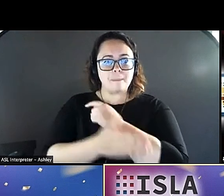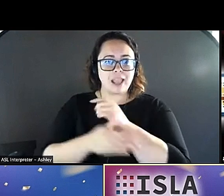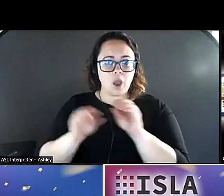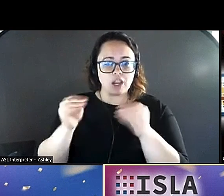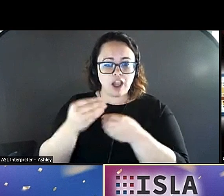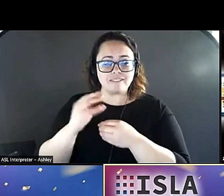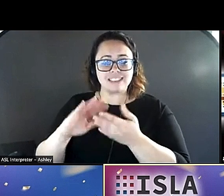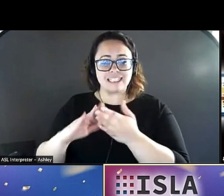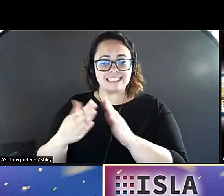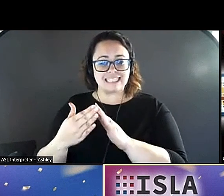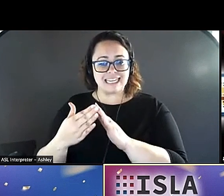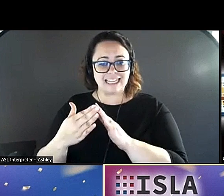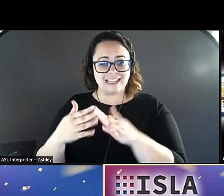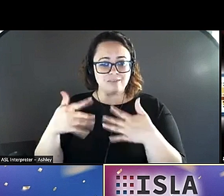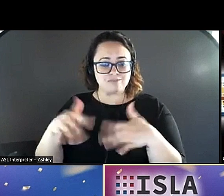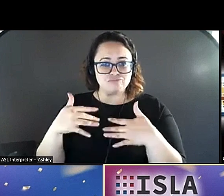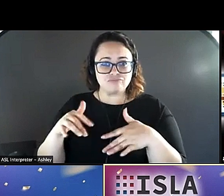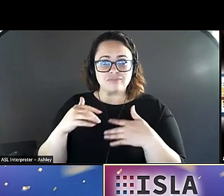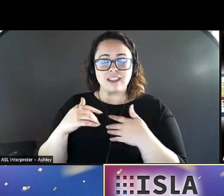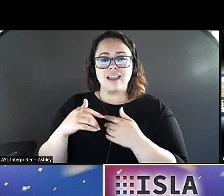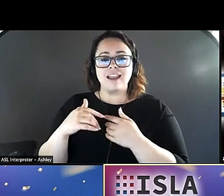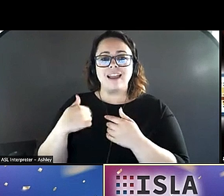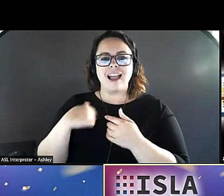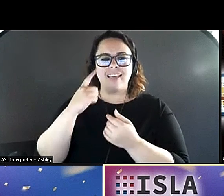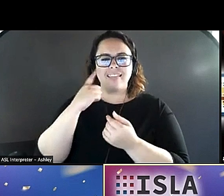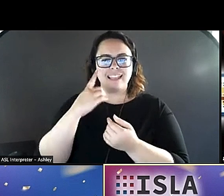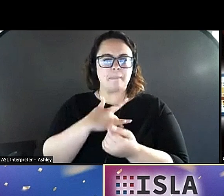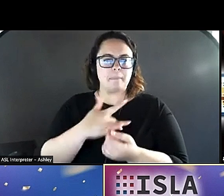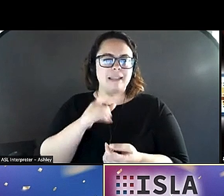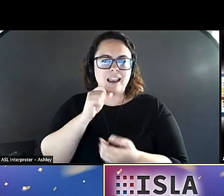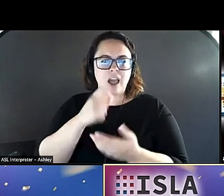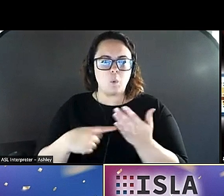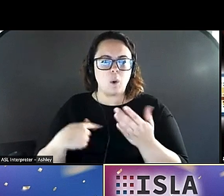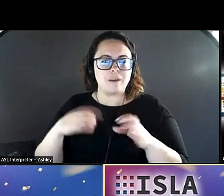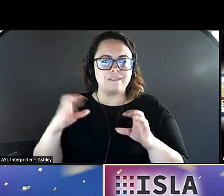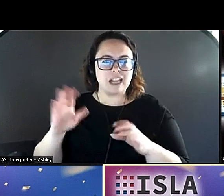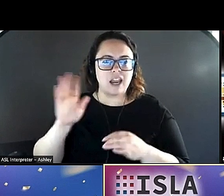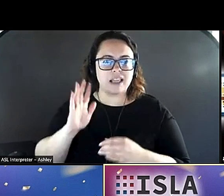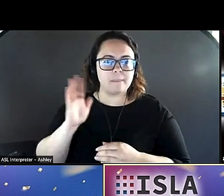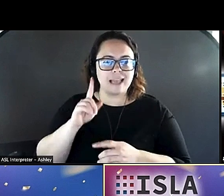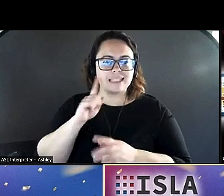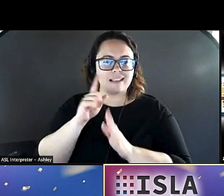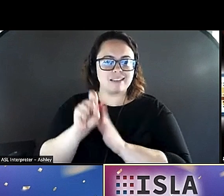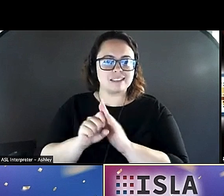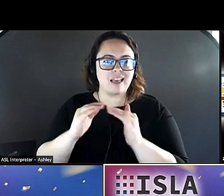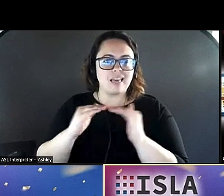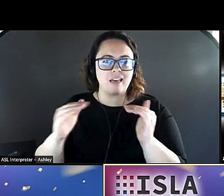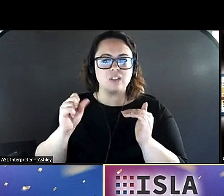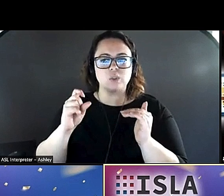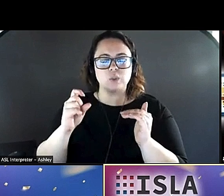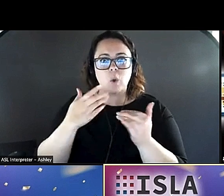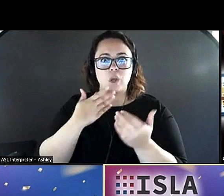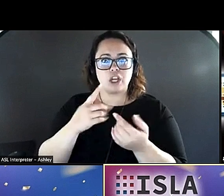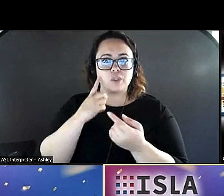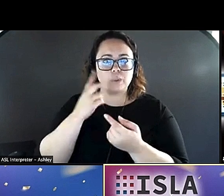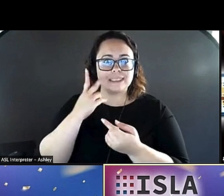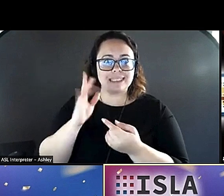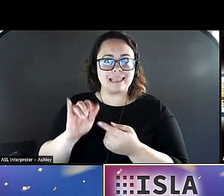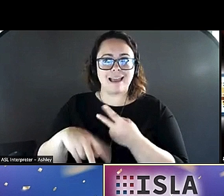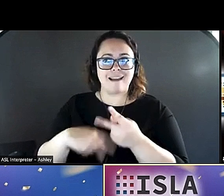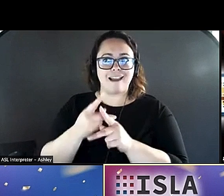city organizations as well. I think that is typically not what we've done in the past at the state level. So definitely good to see that type of